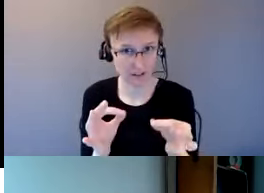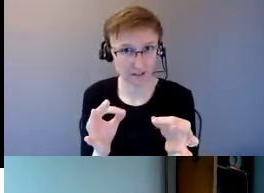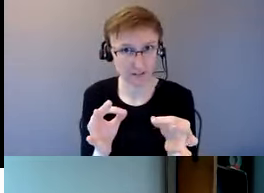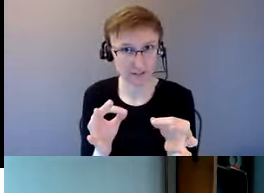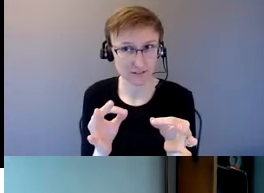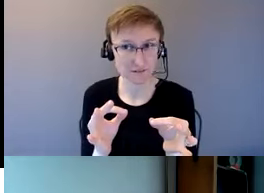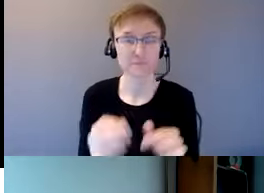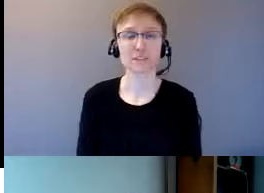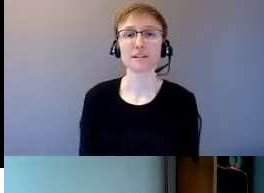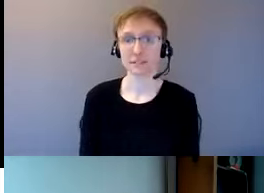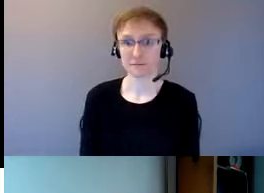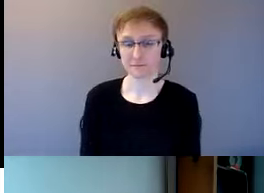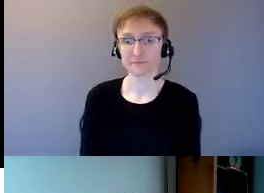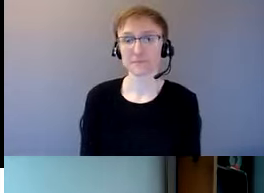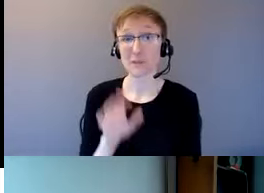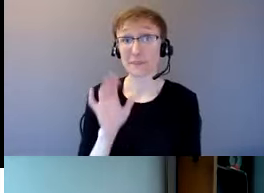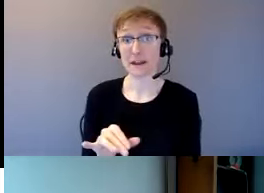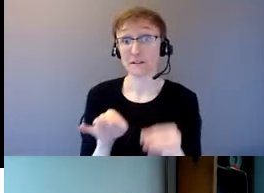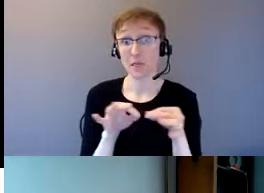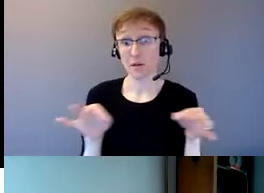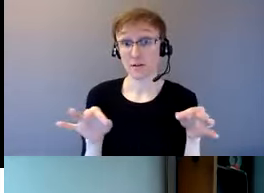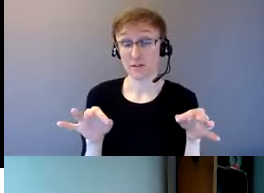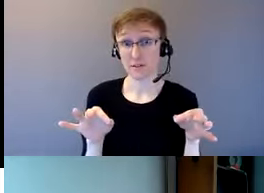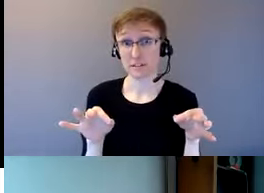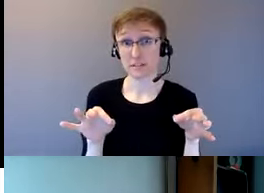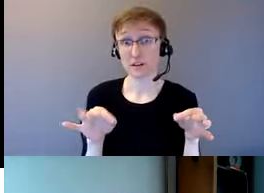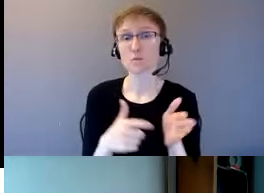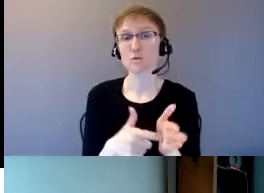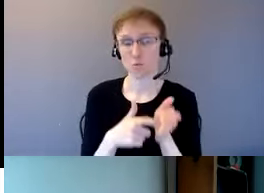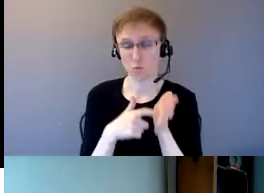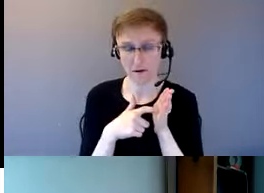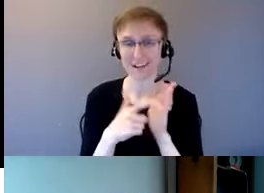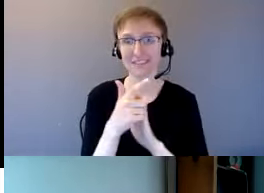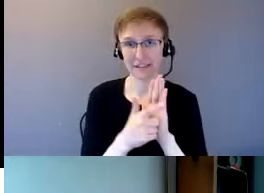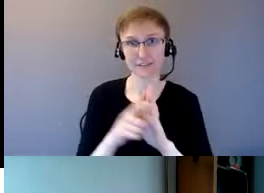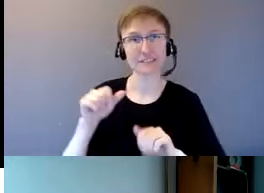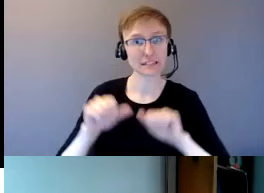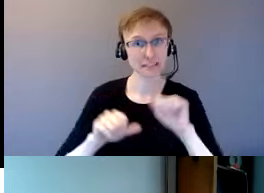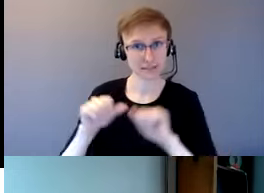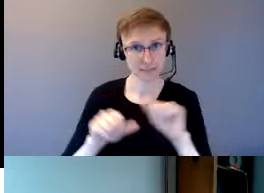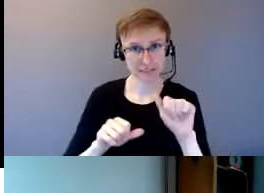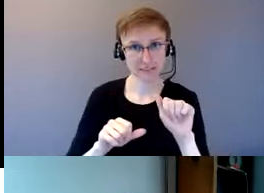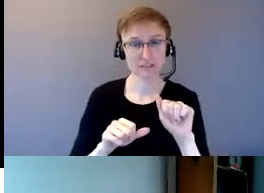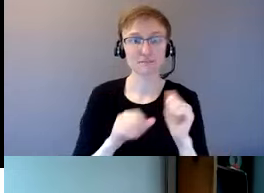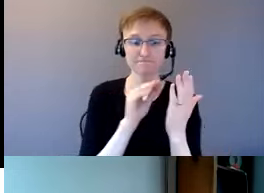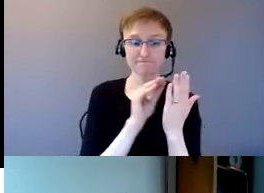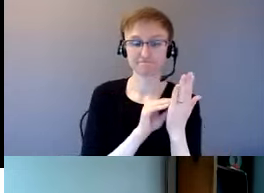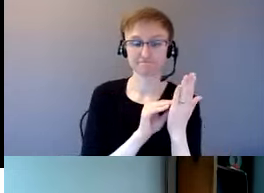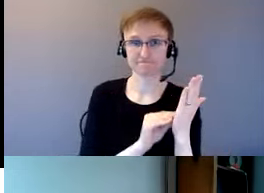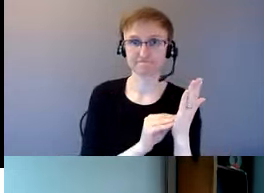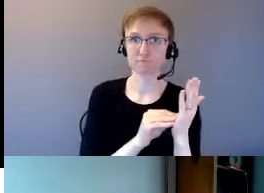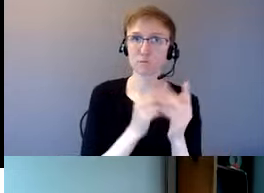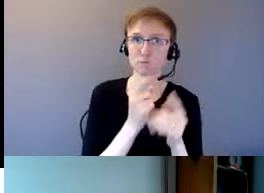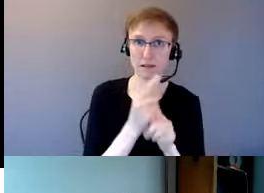that triggering clause requires a legal assessment on the appropriate legal forms to say